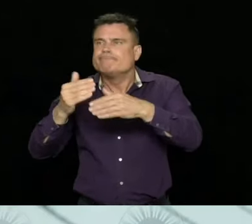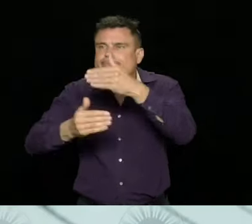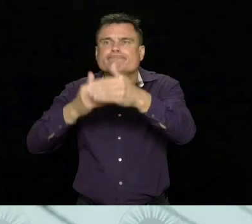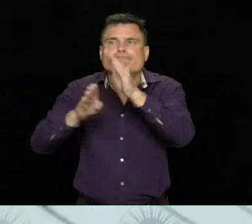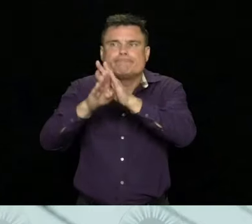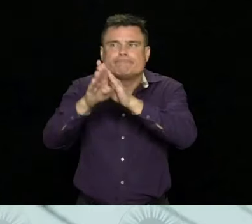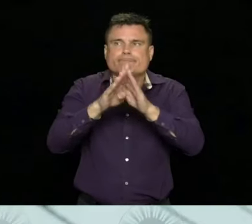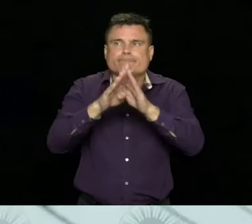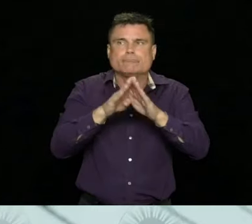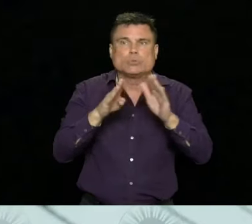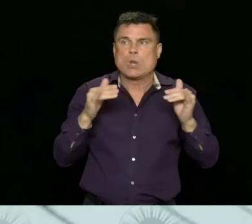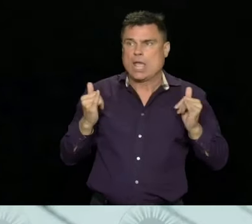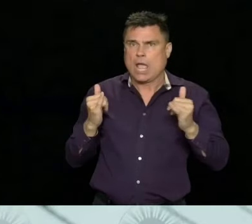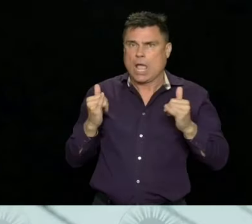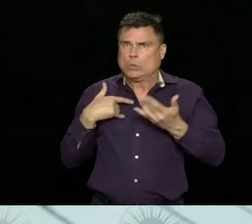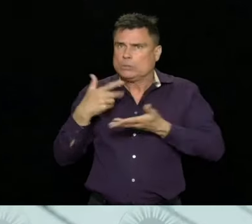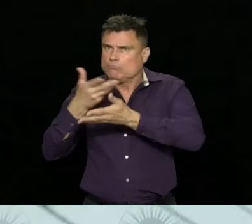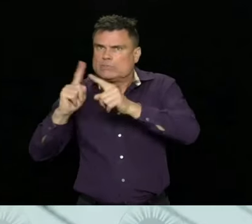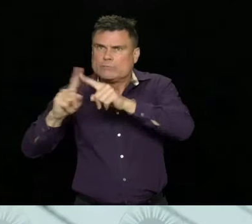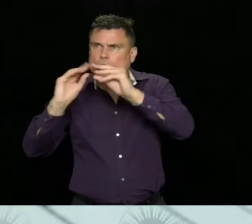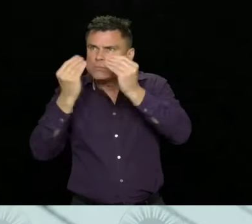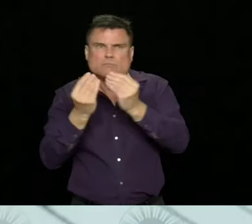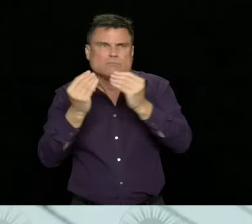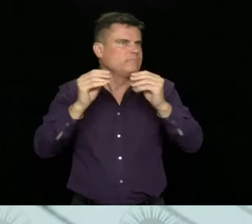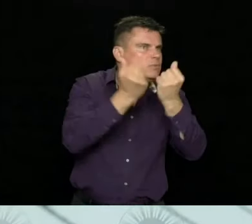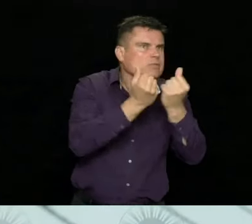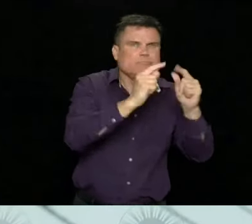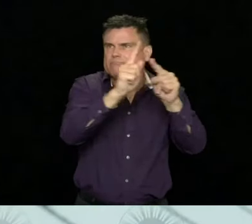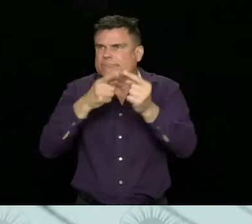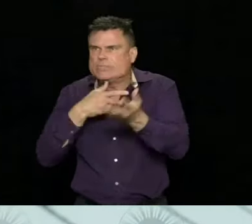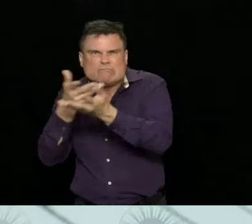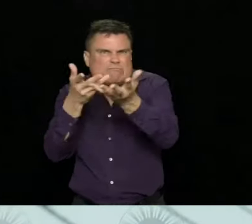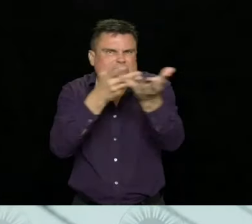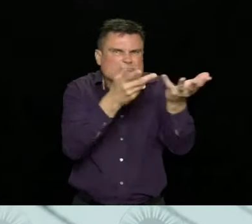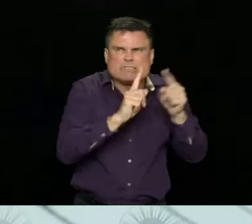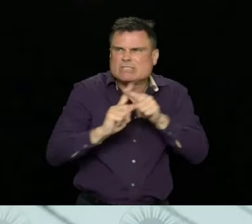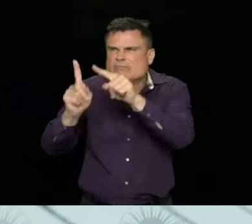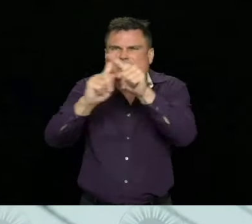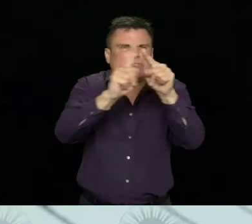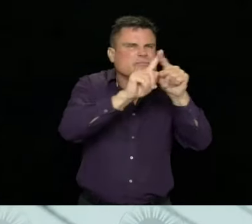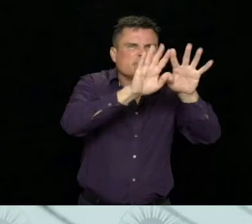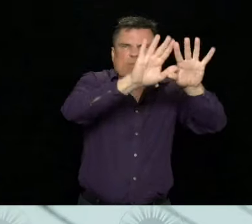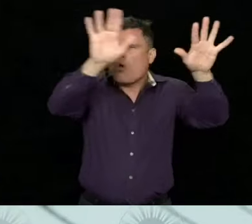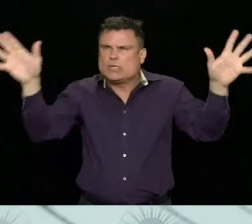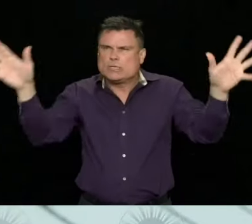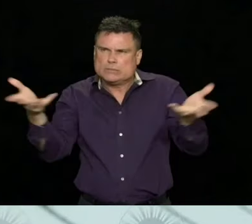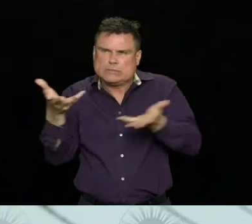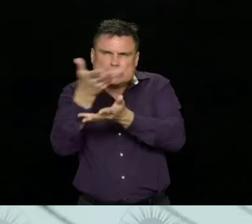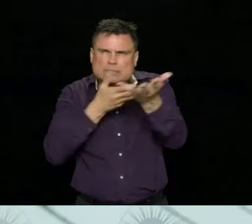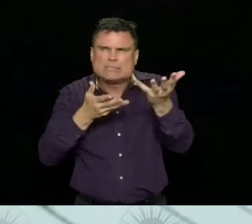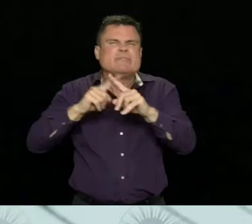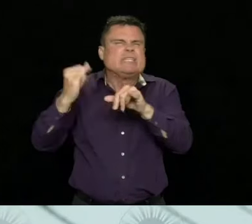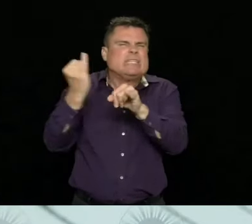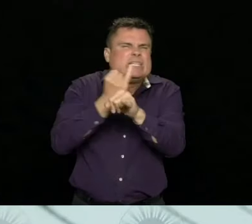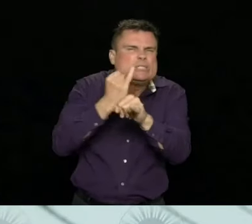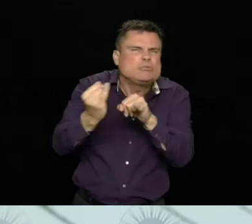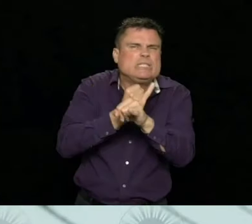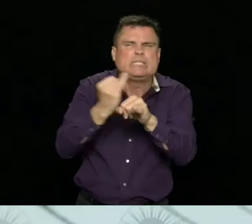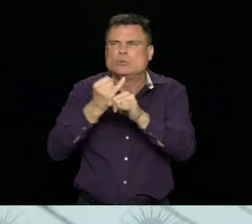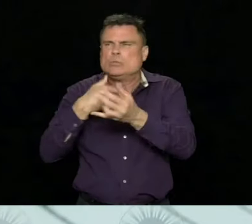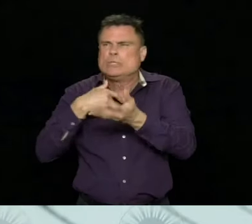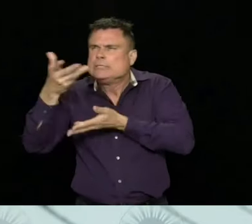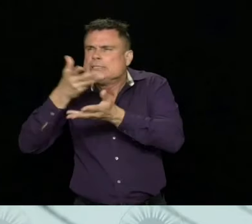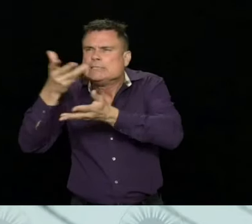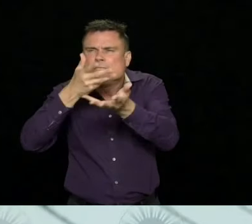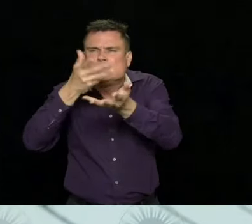within those sectors, and working with those industries to ensure that the safety plans are in place. And I think that's